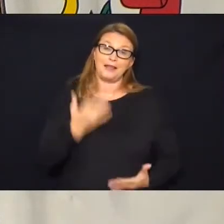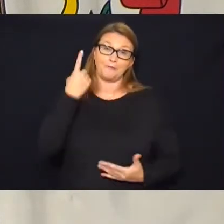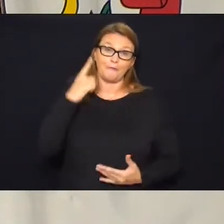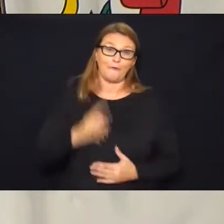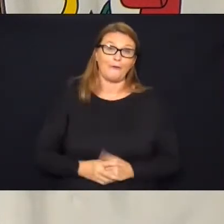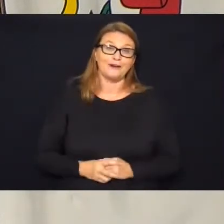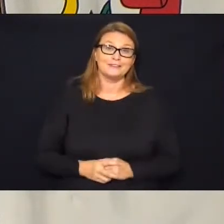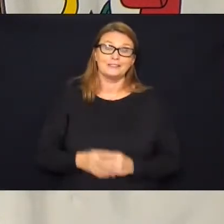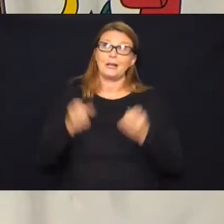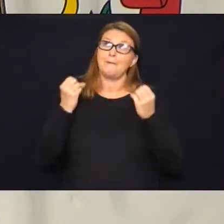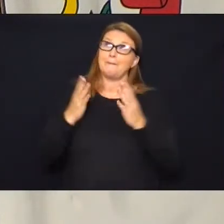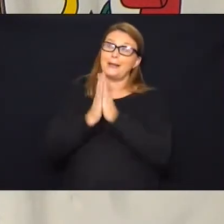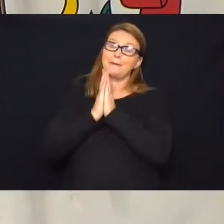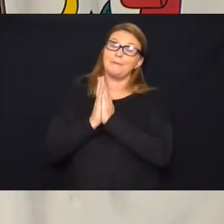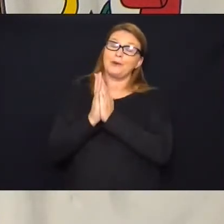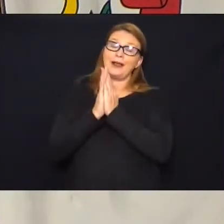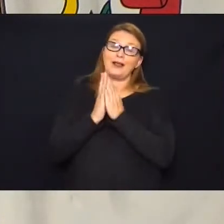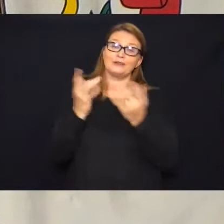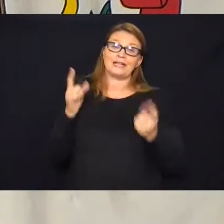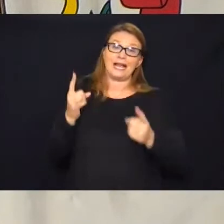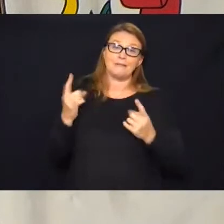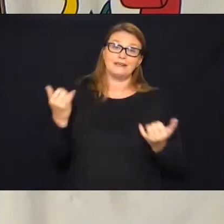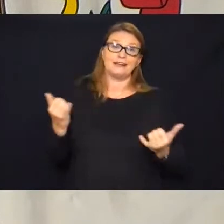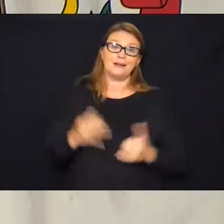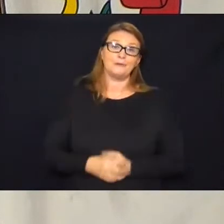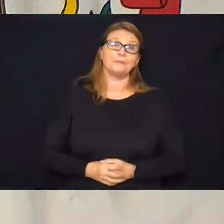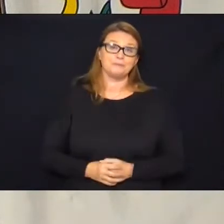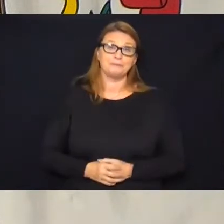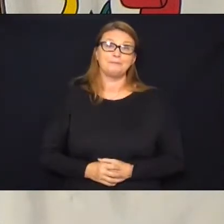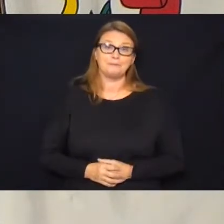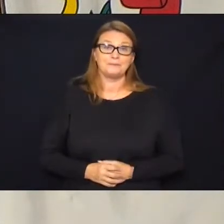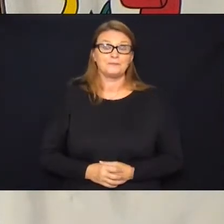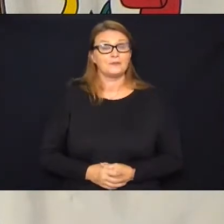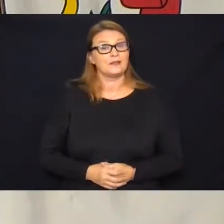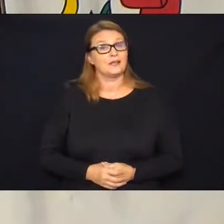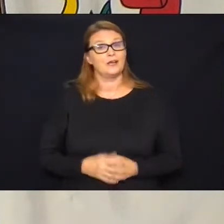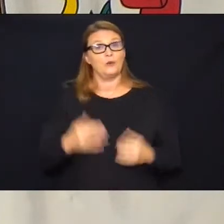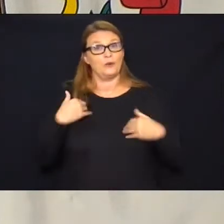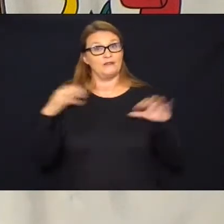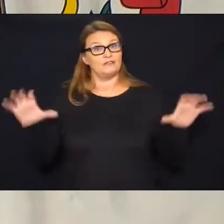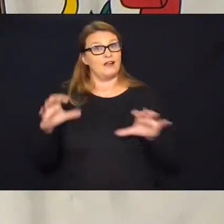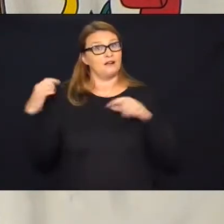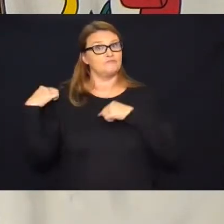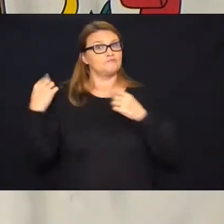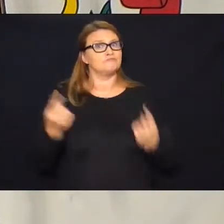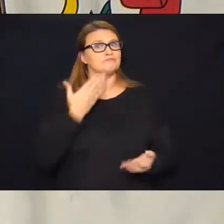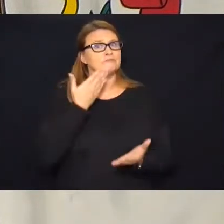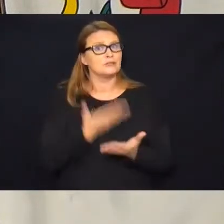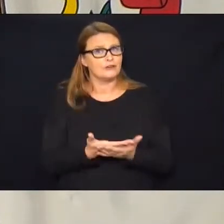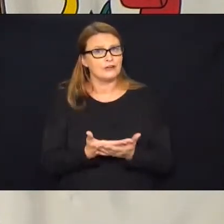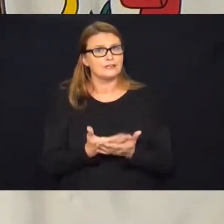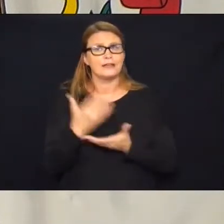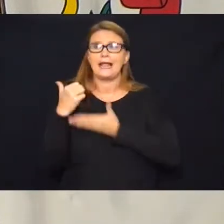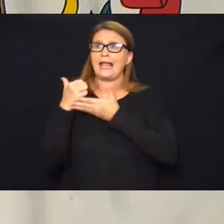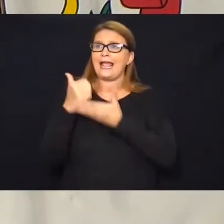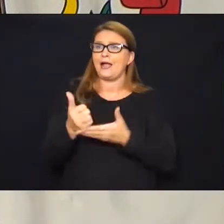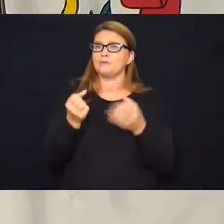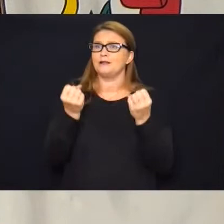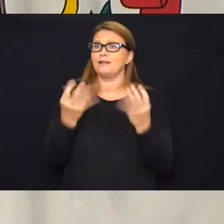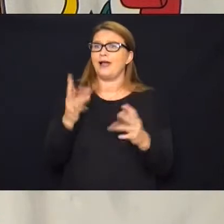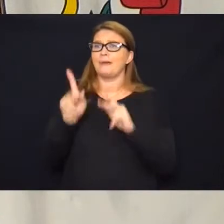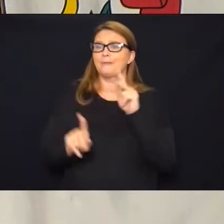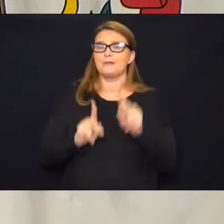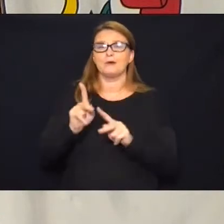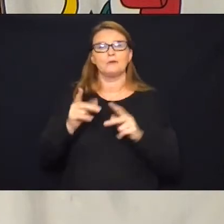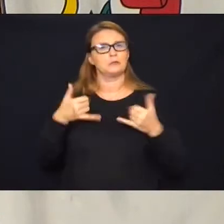of prayers that go up to a lot of people that are out there hurting. We've done a lot of good, and we've helped a lot of people, but there's still a